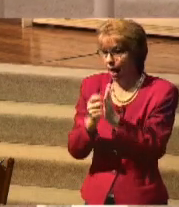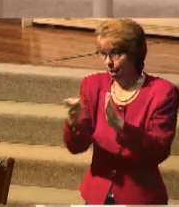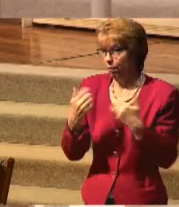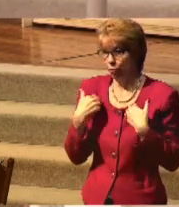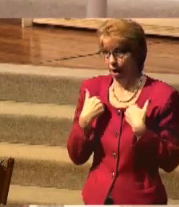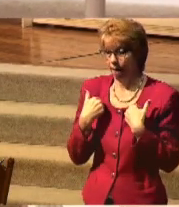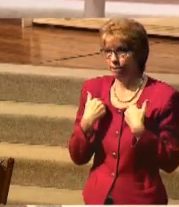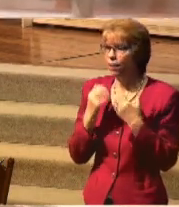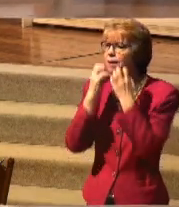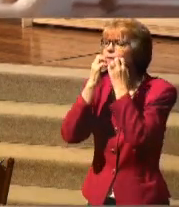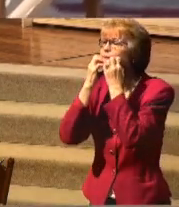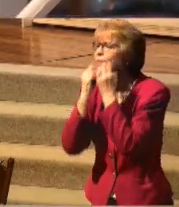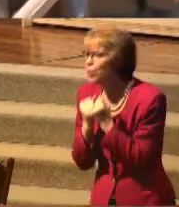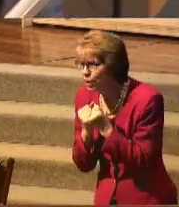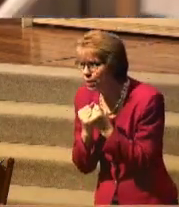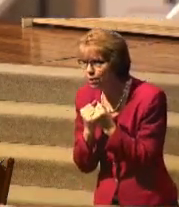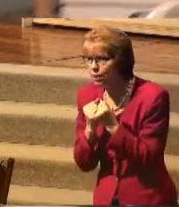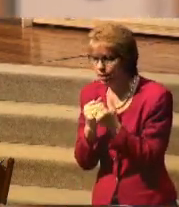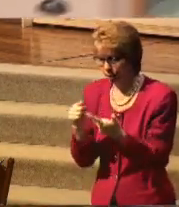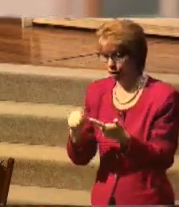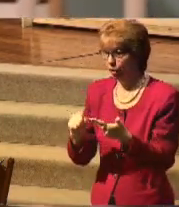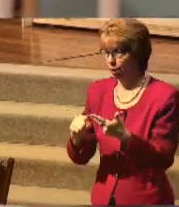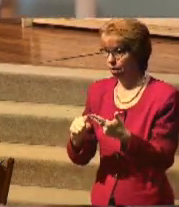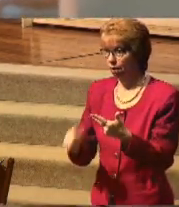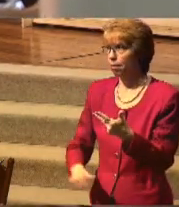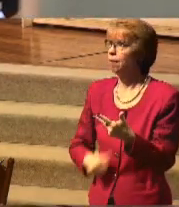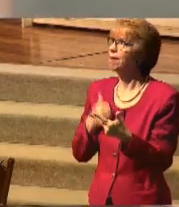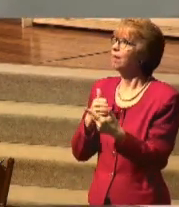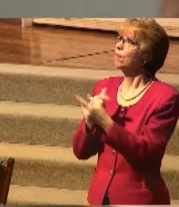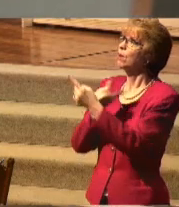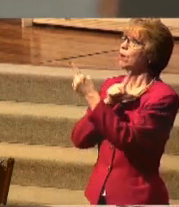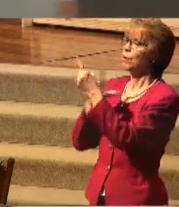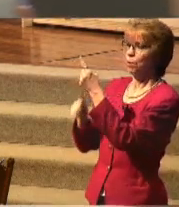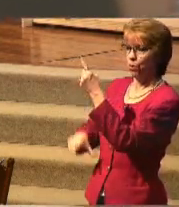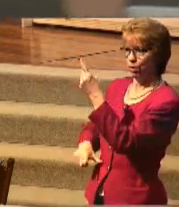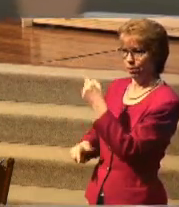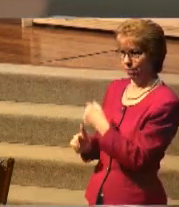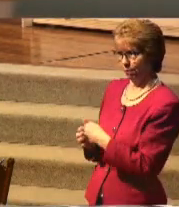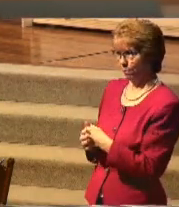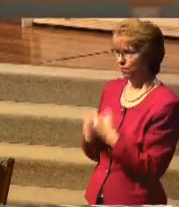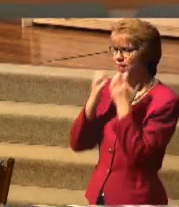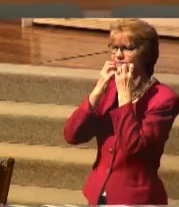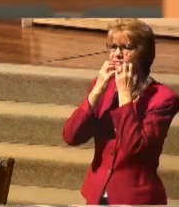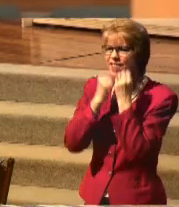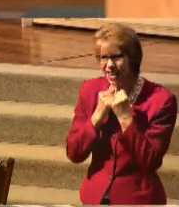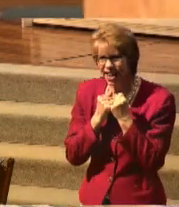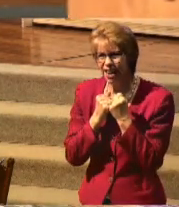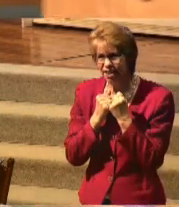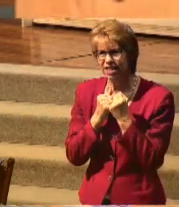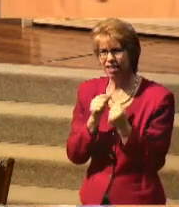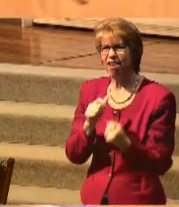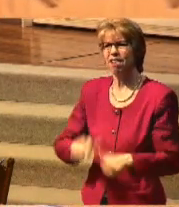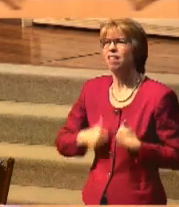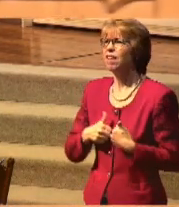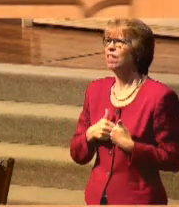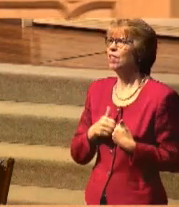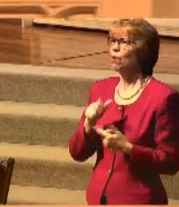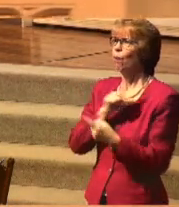cherish the living Lord. Cherish the living Lord. We have this